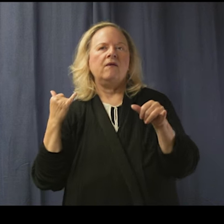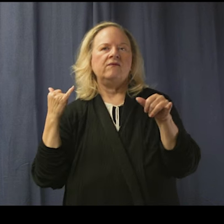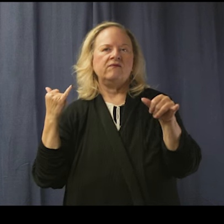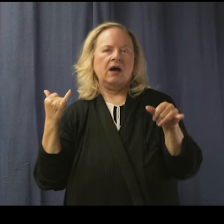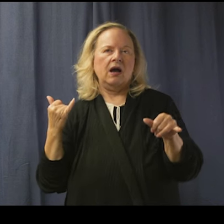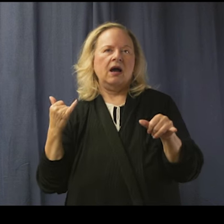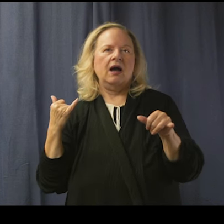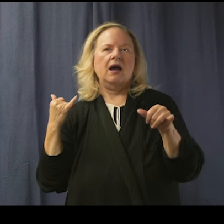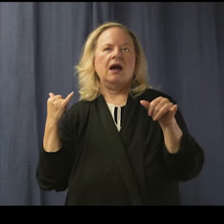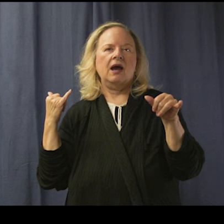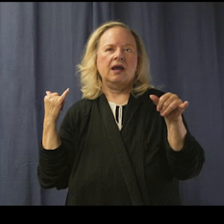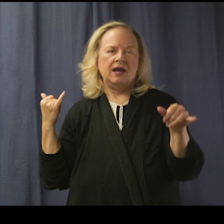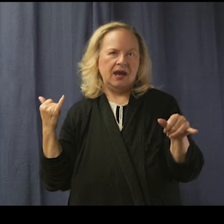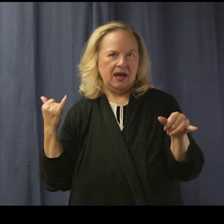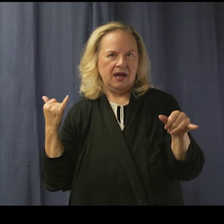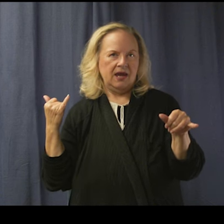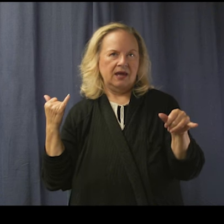Leolam